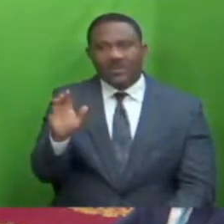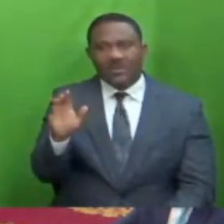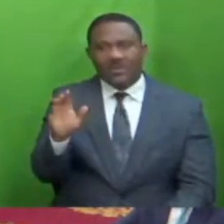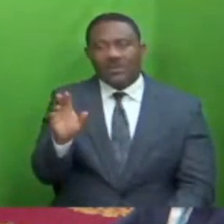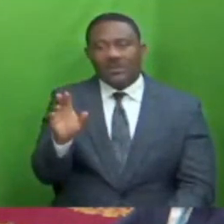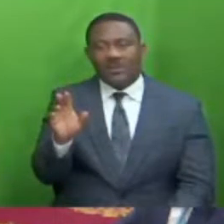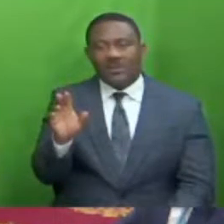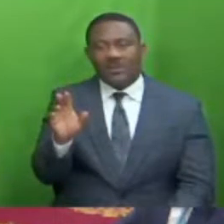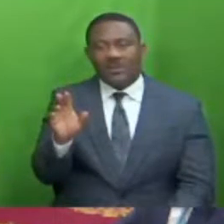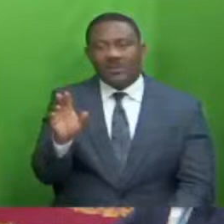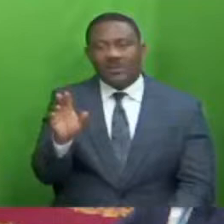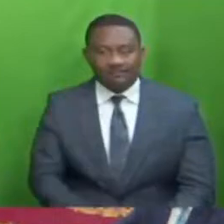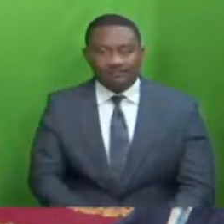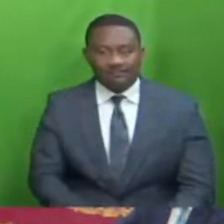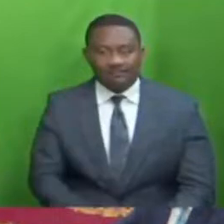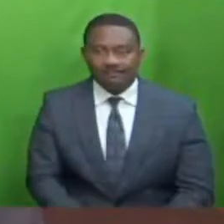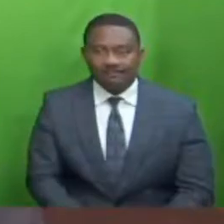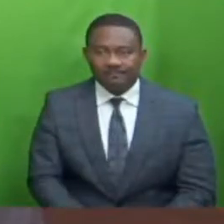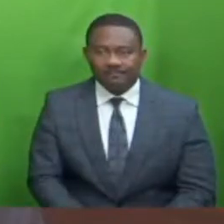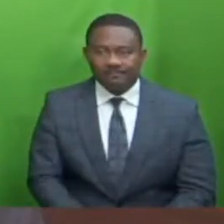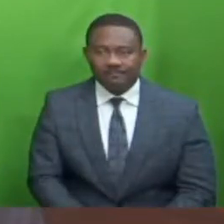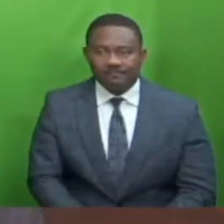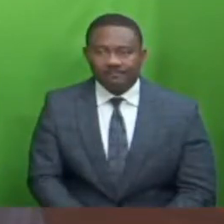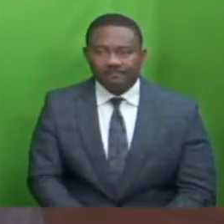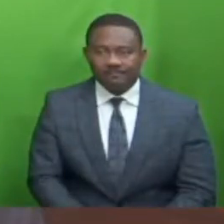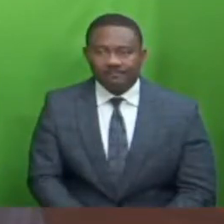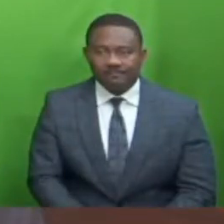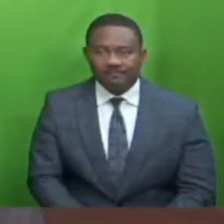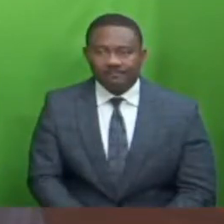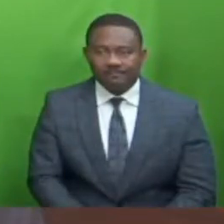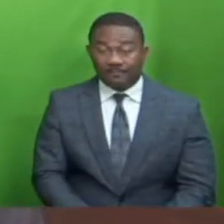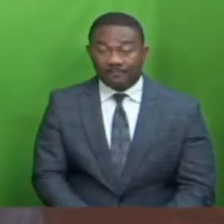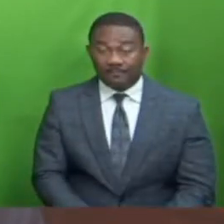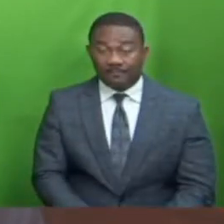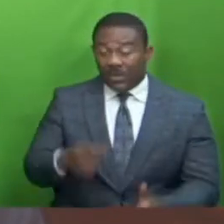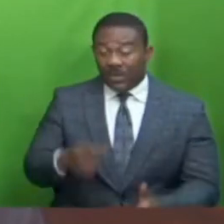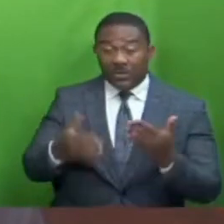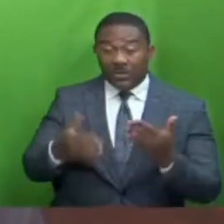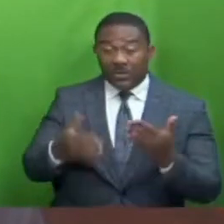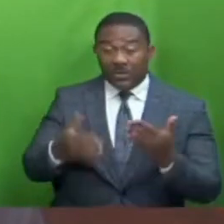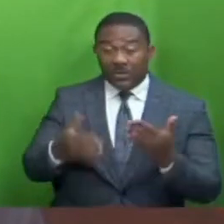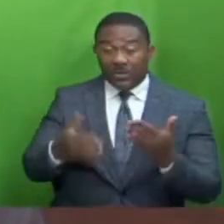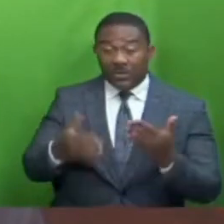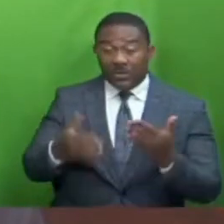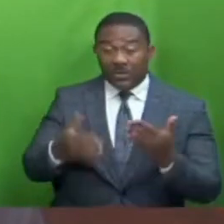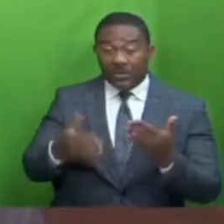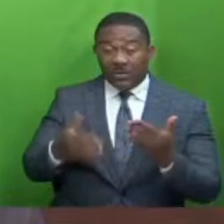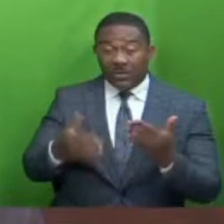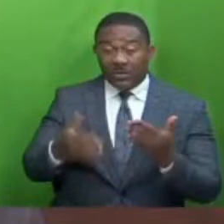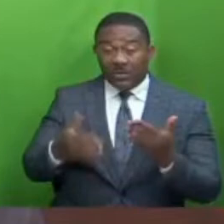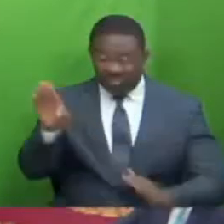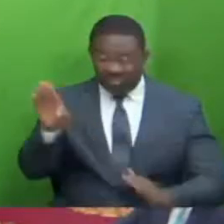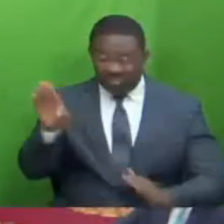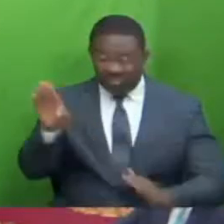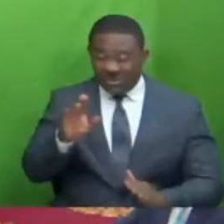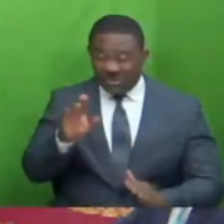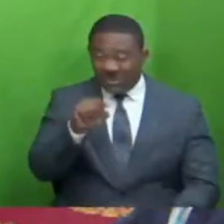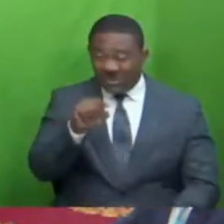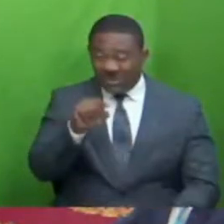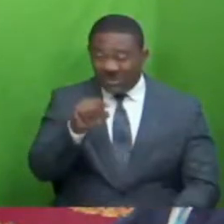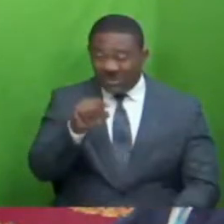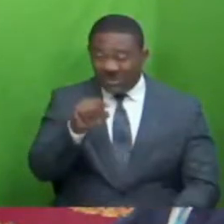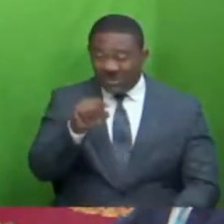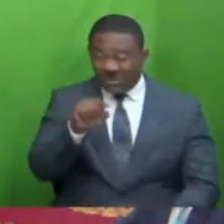in 2021. Headline inflation accelerated consecutively from 13.9% in